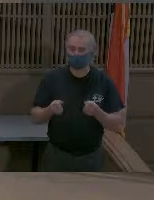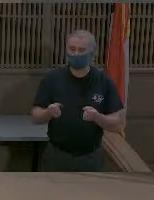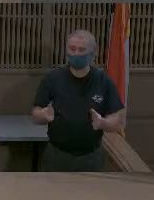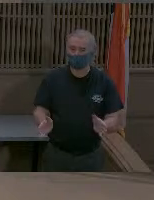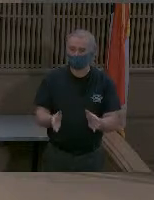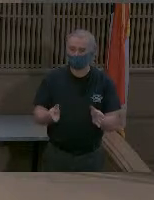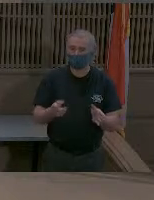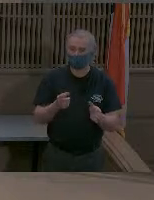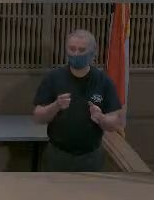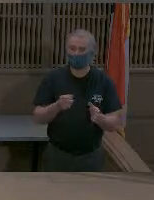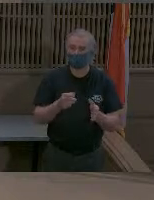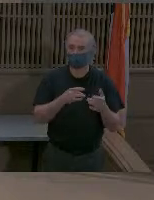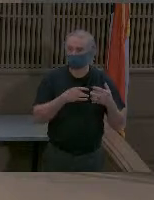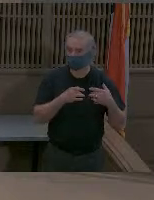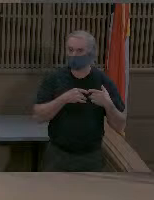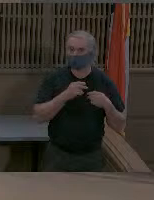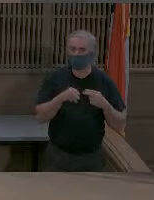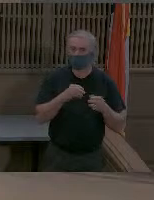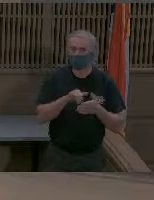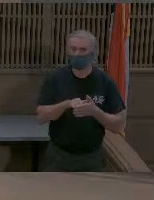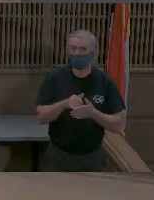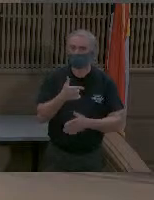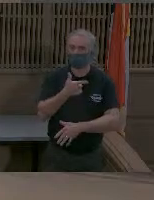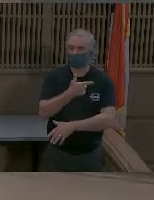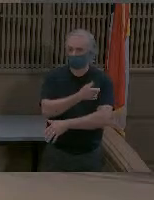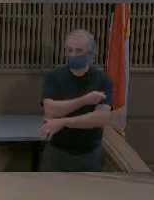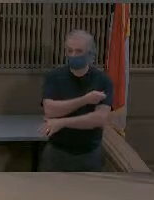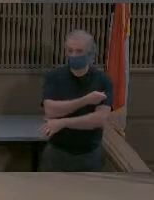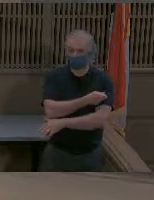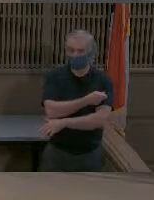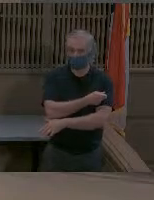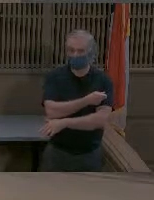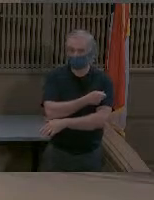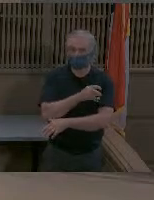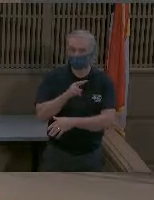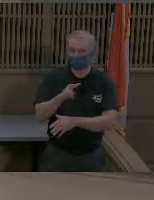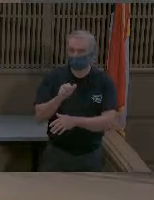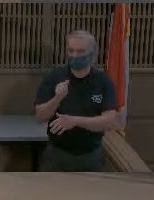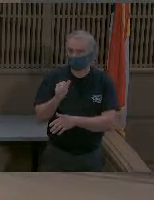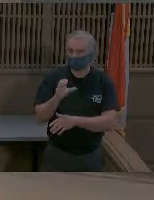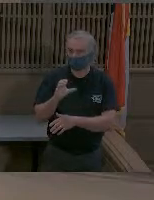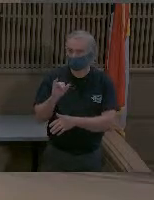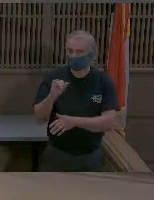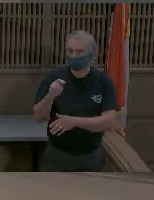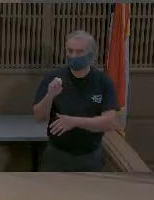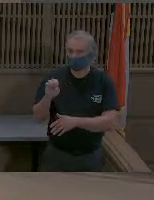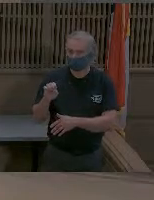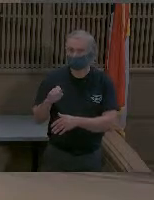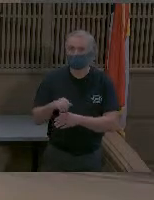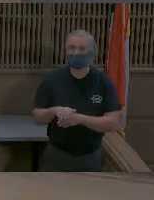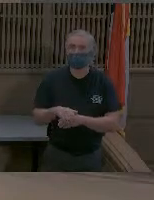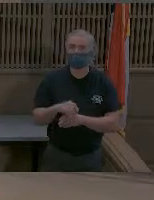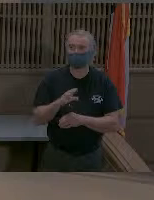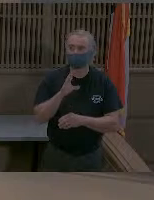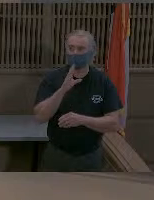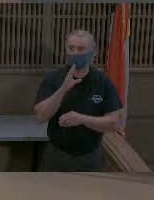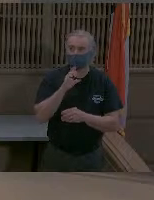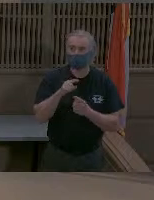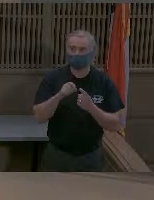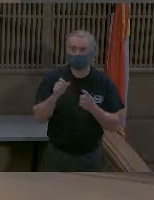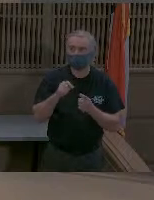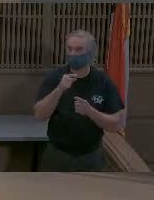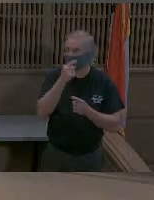to consider the vaccine. As our coroner just said, speaking from the African